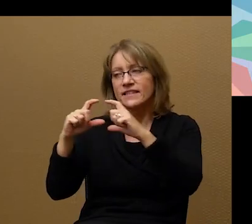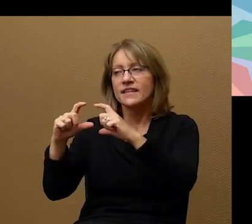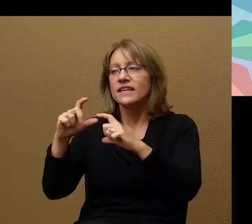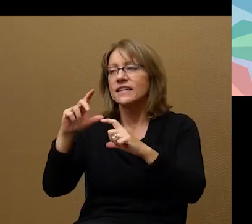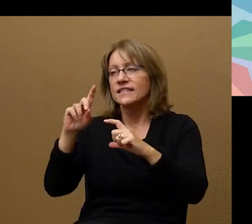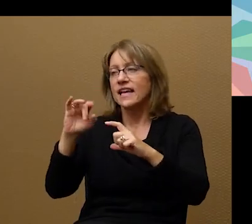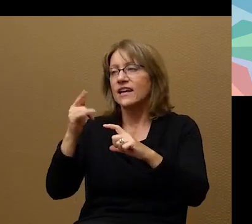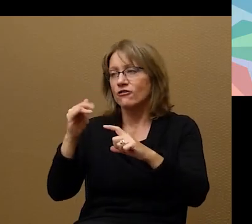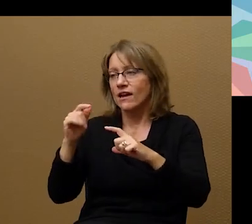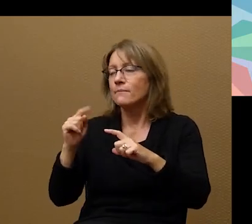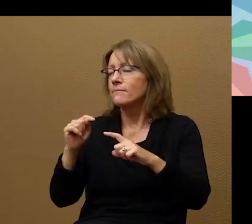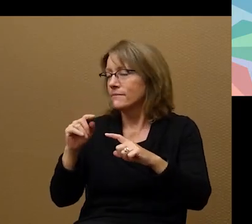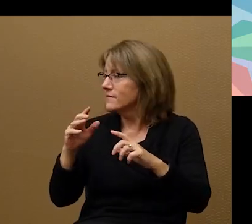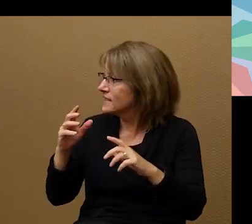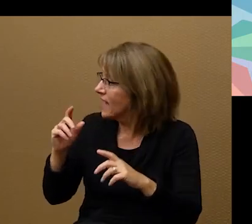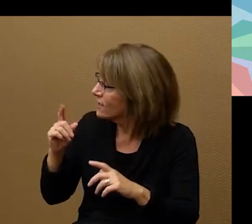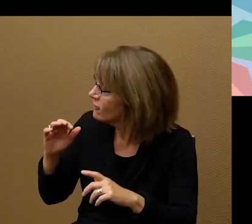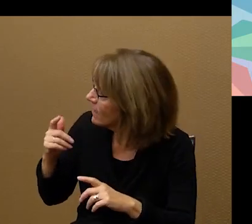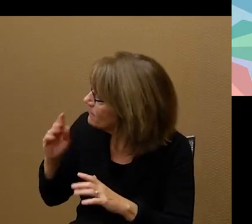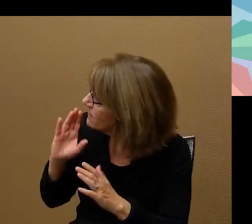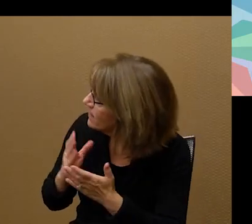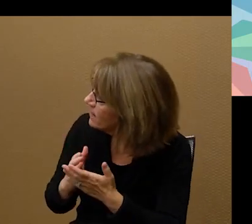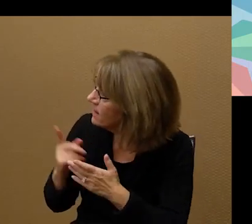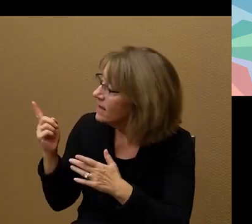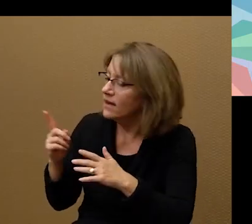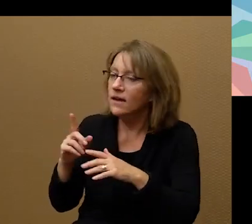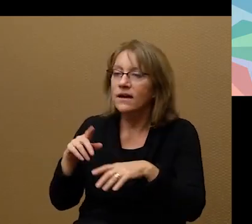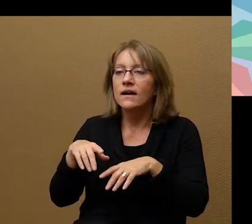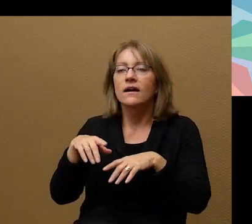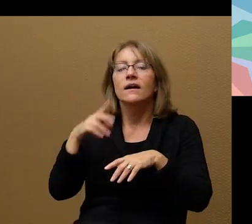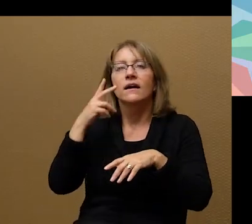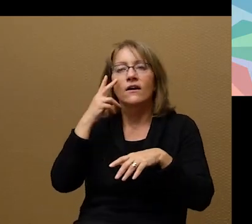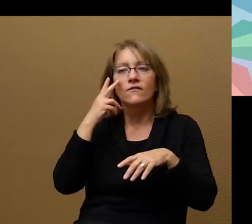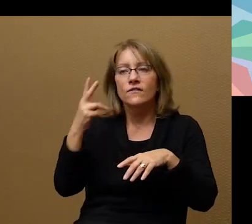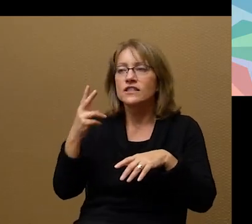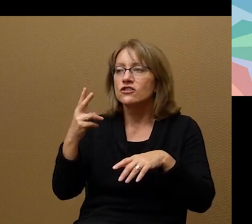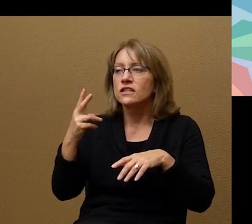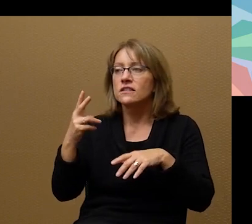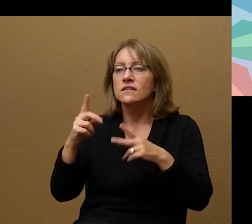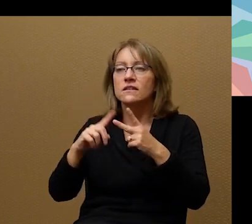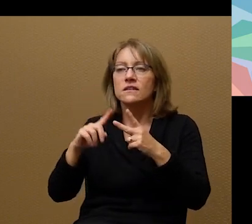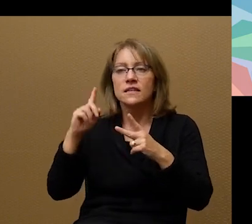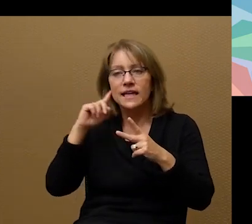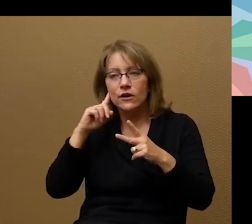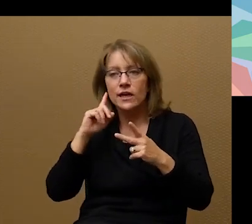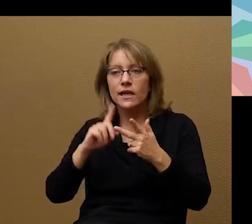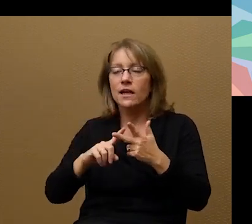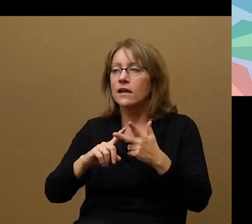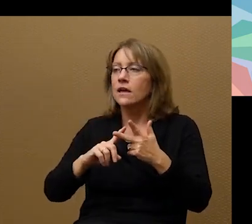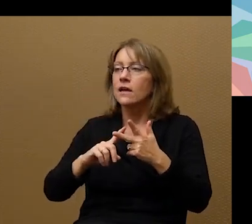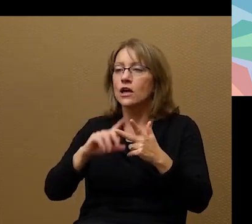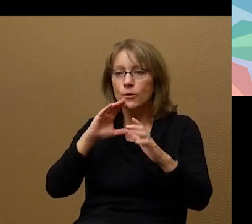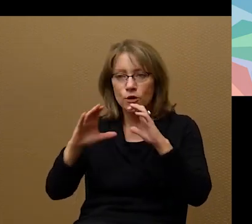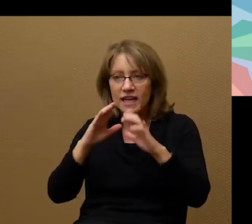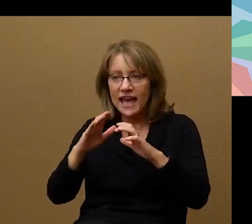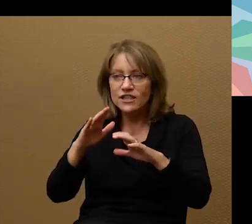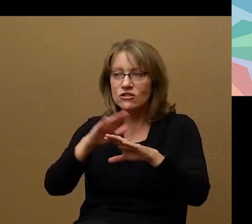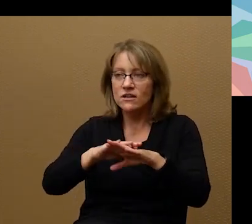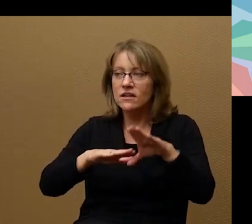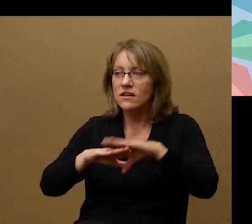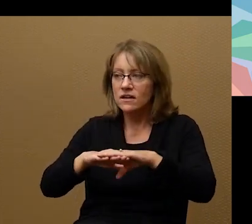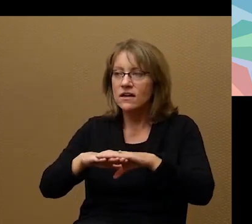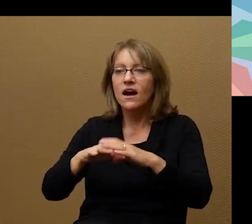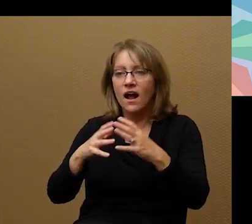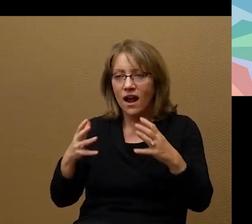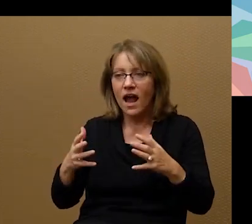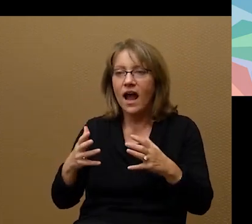delays, autism, the delays, but in the middle, it says communication. There's a lot of overlap between autism and